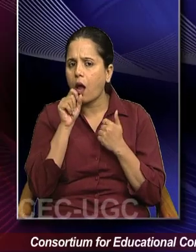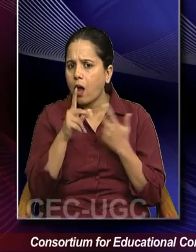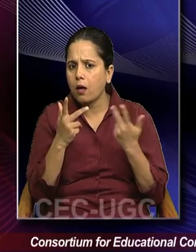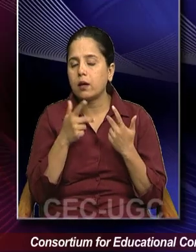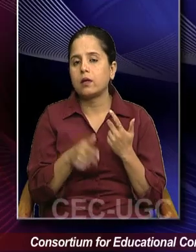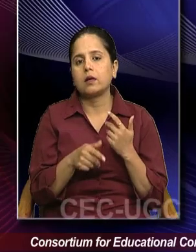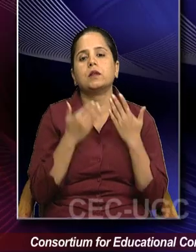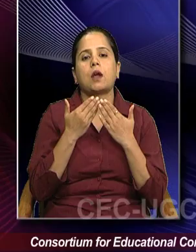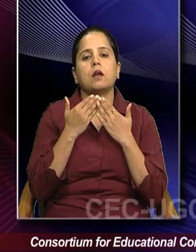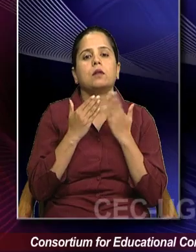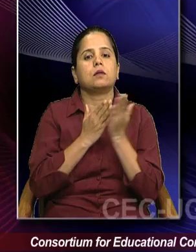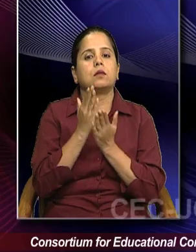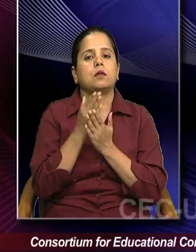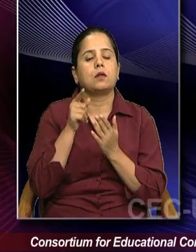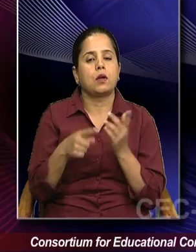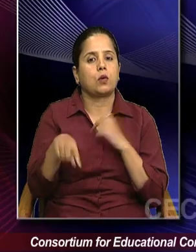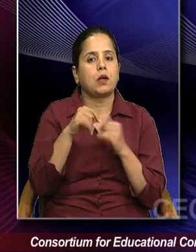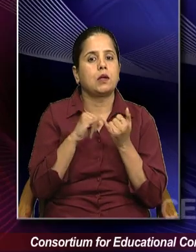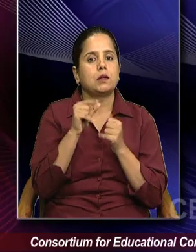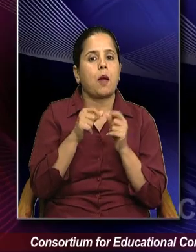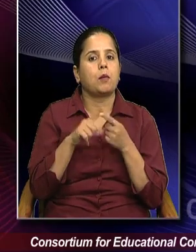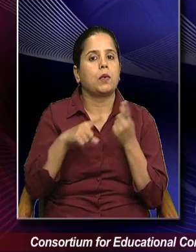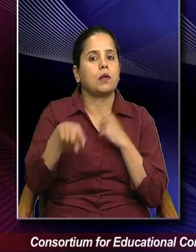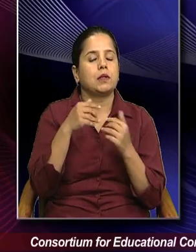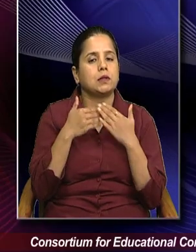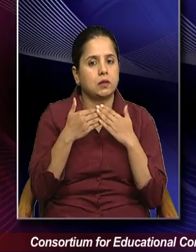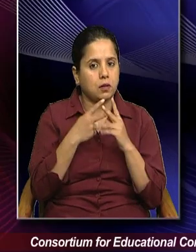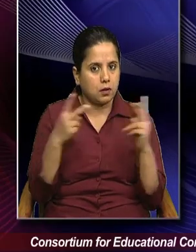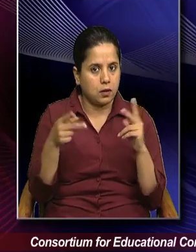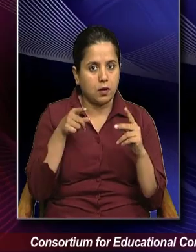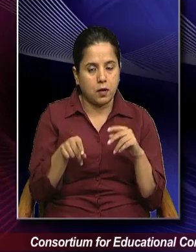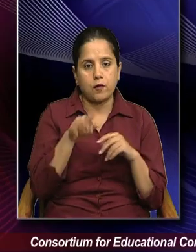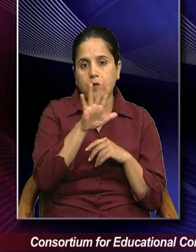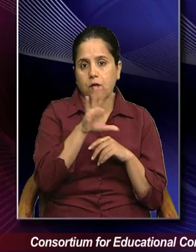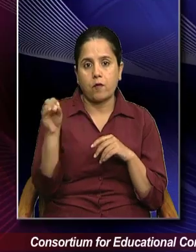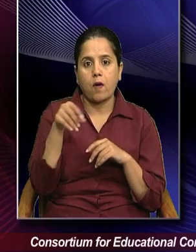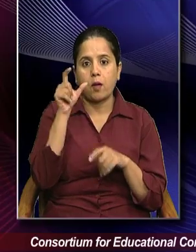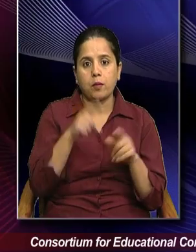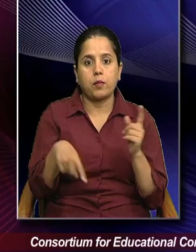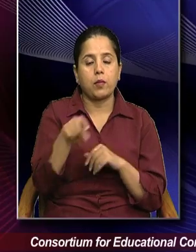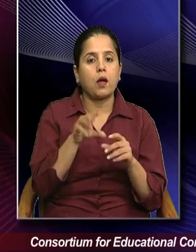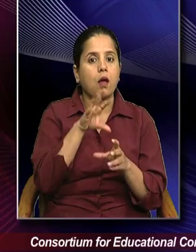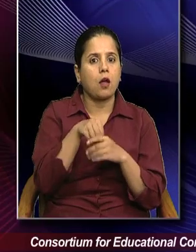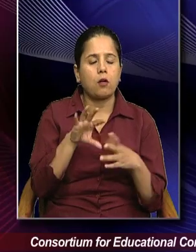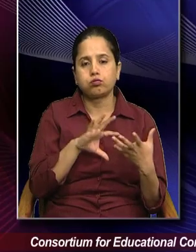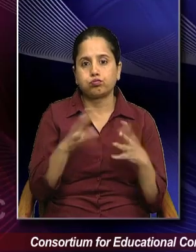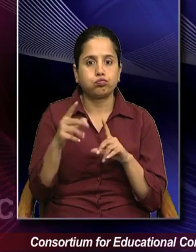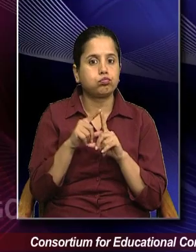design and the most importantly the sample size. A study with 500 participants is far more robust